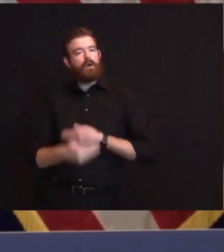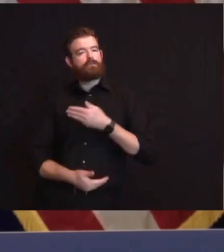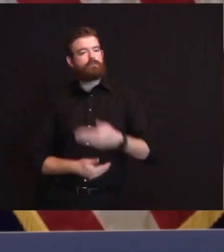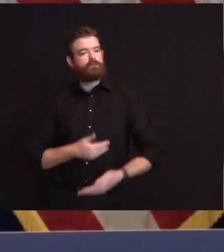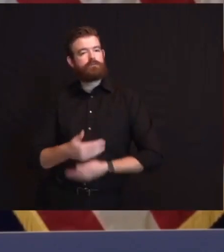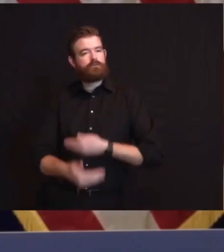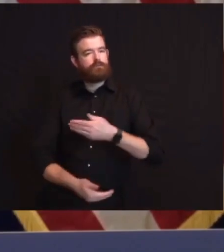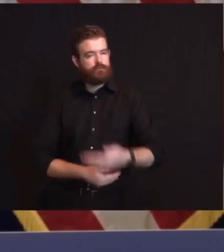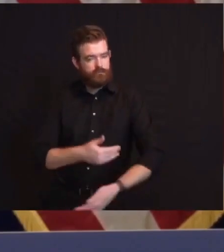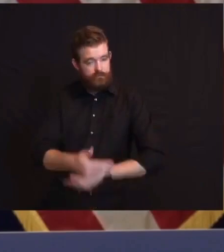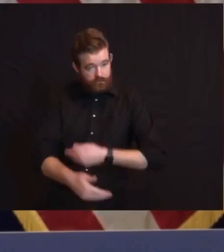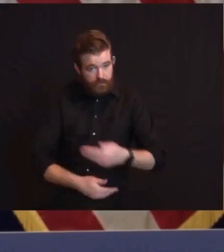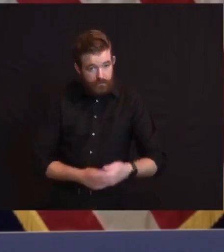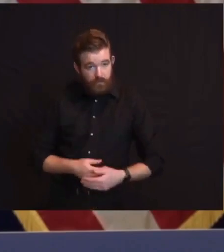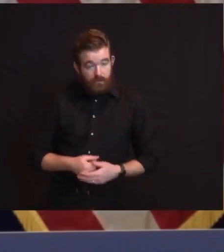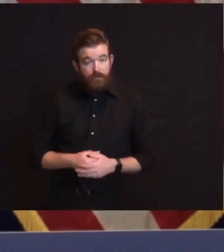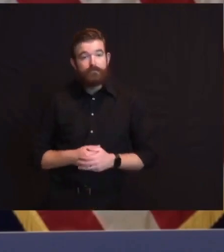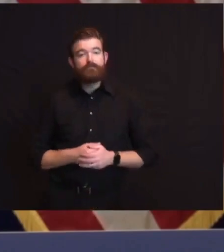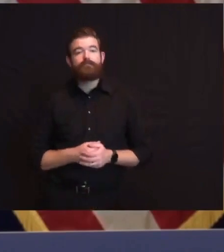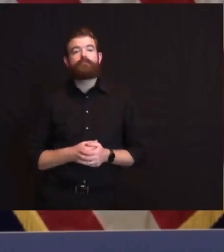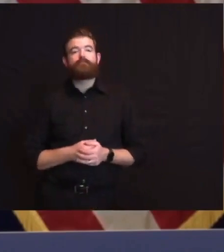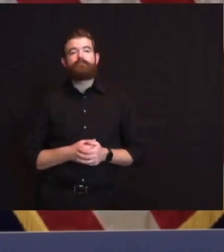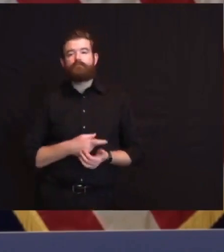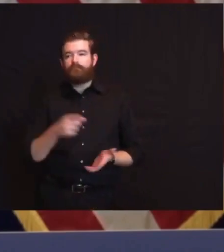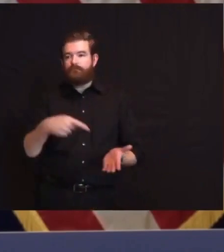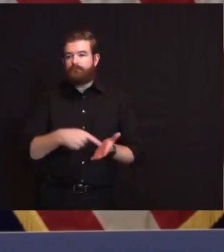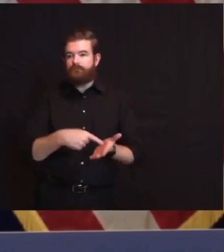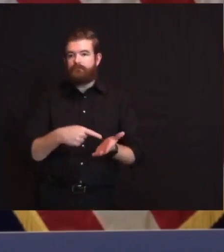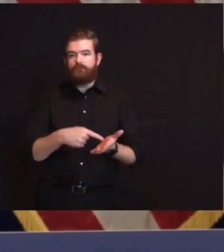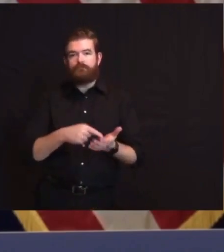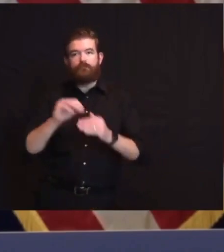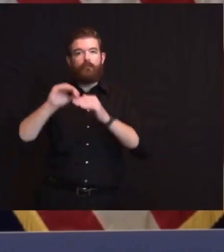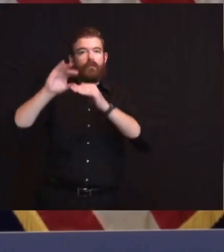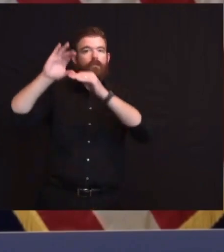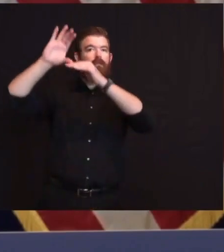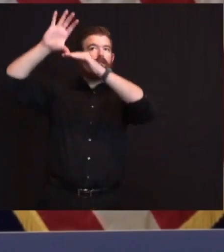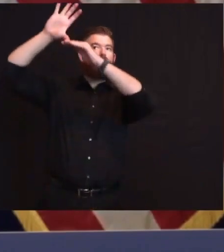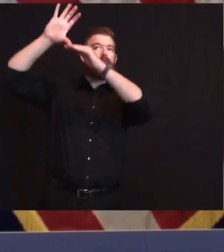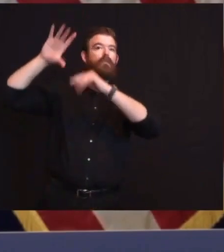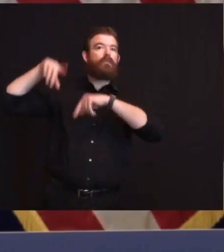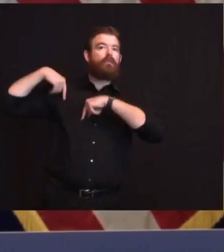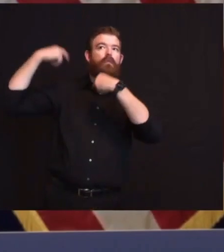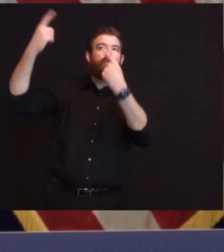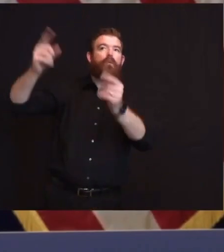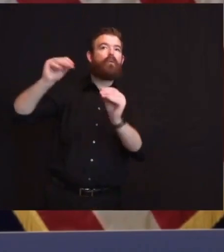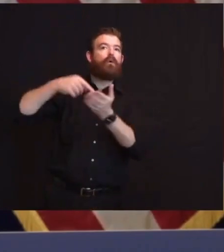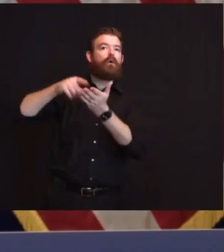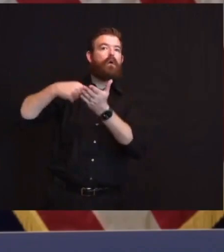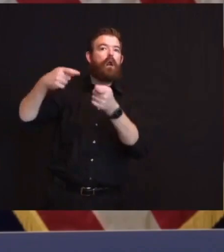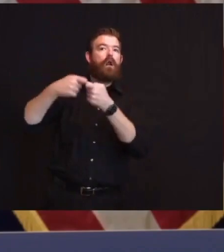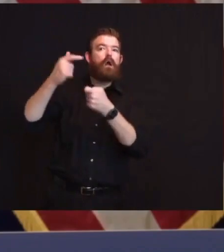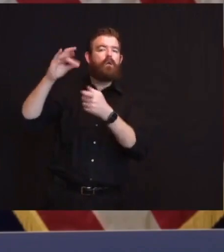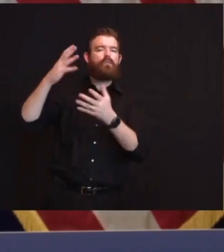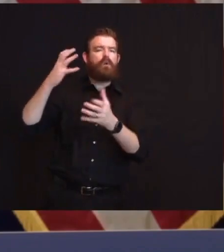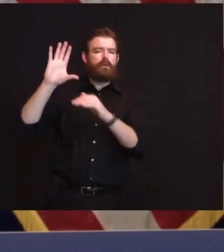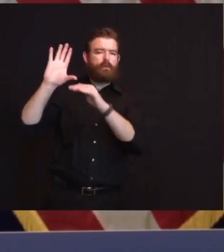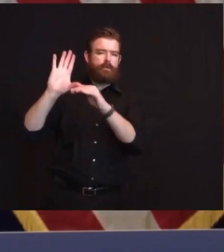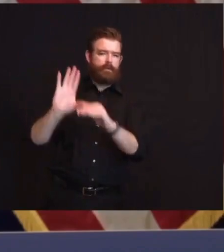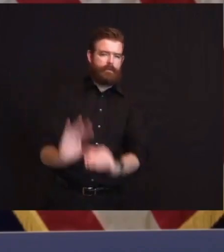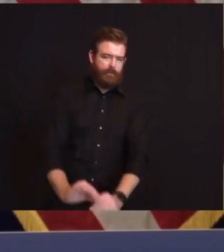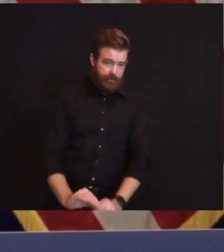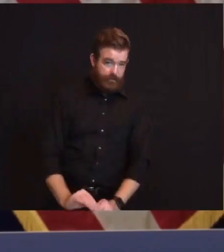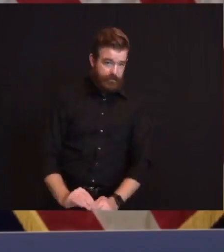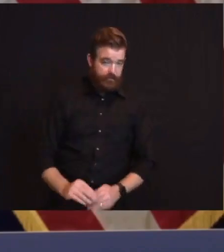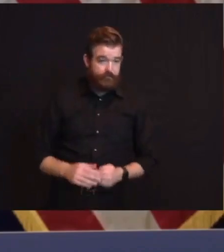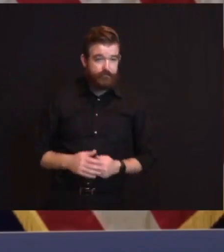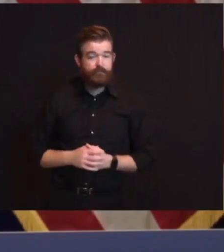the debt that you have to them. And so someday,